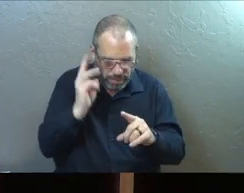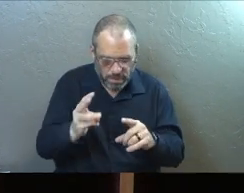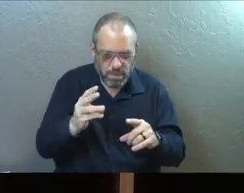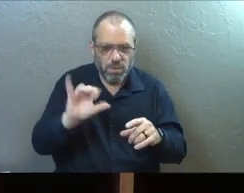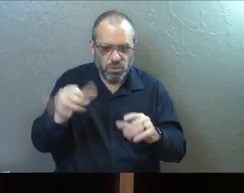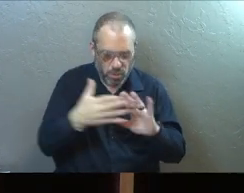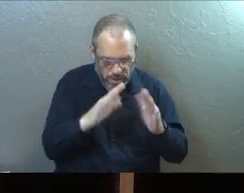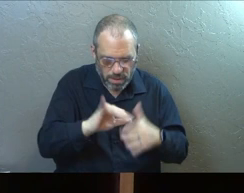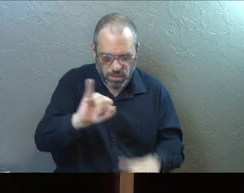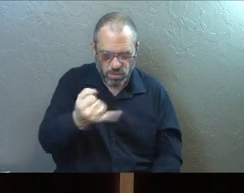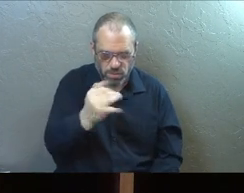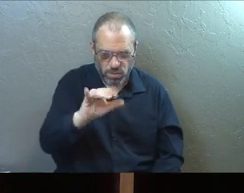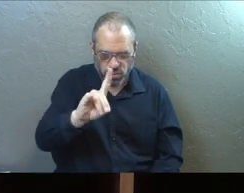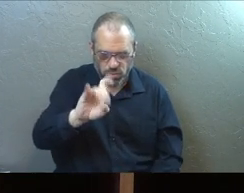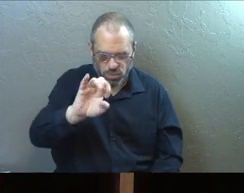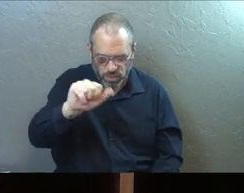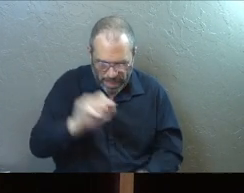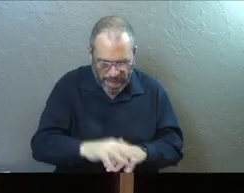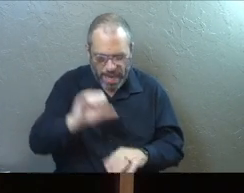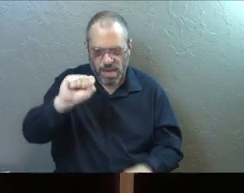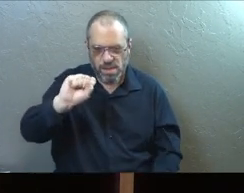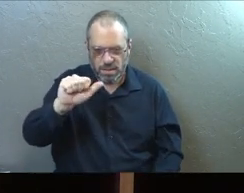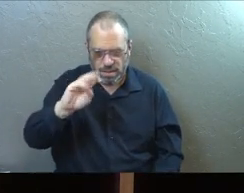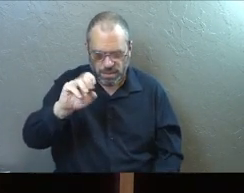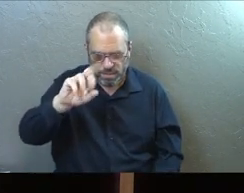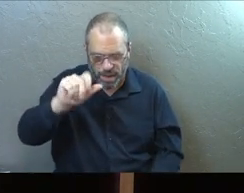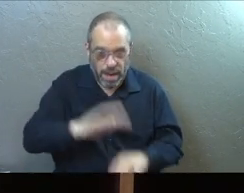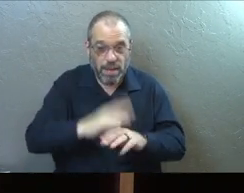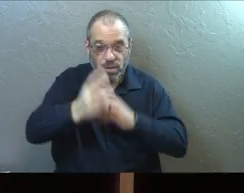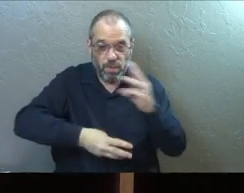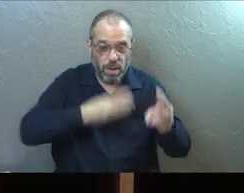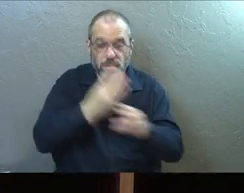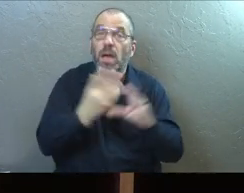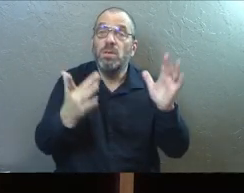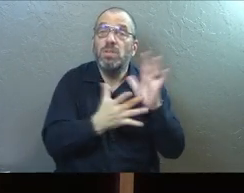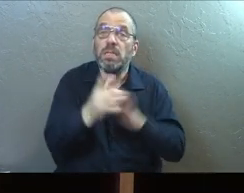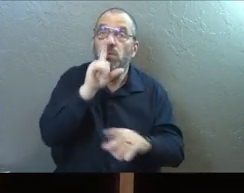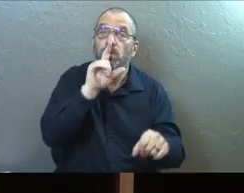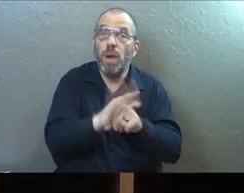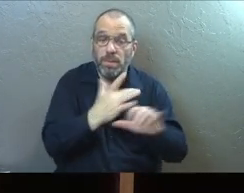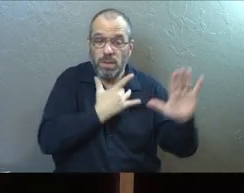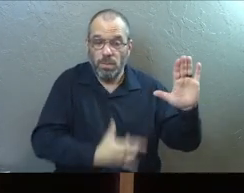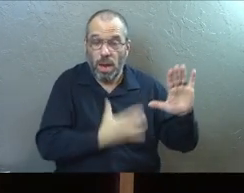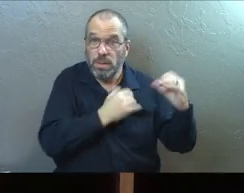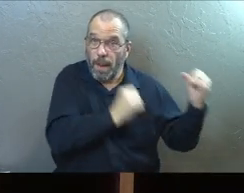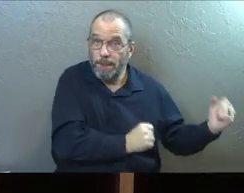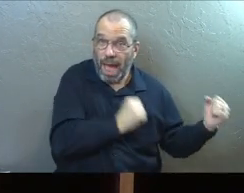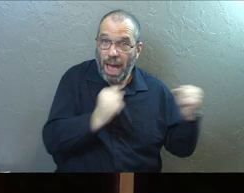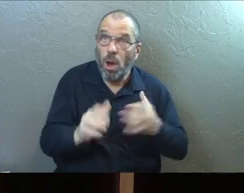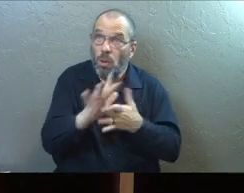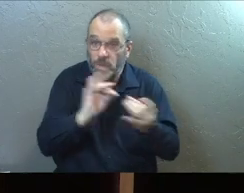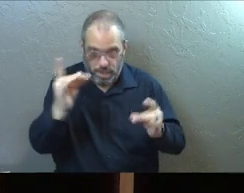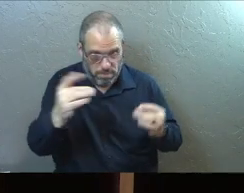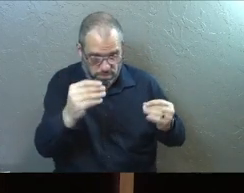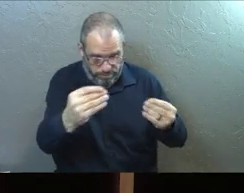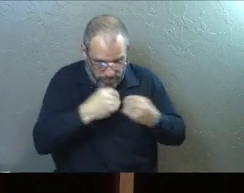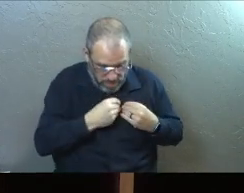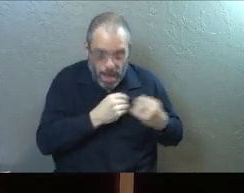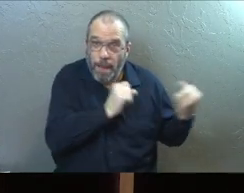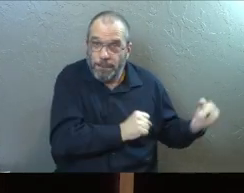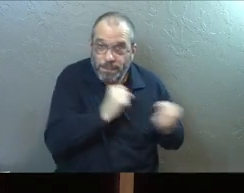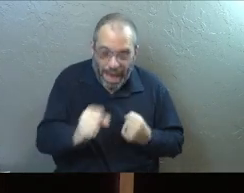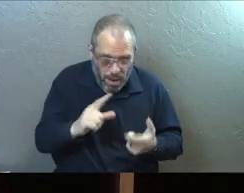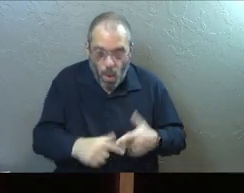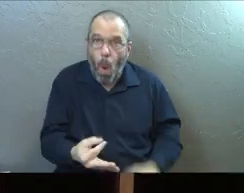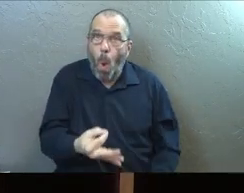Jerusalem, throughout Judea, in Samaria, and to the ends of the earth. And so Jesus promises power when the Holy Spirit comes into your life. He